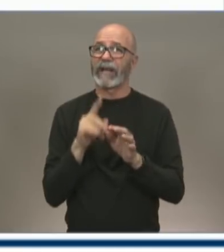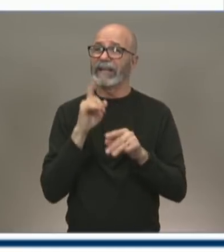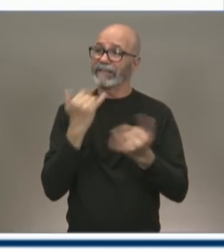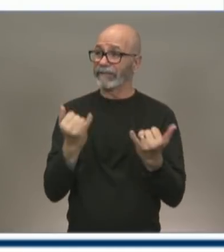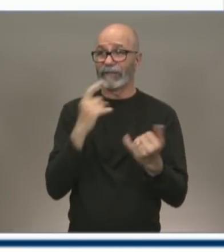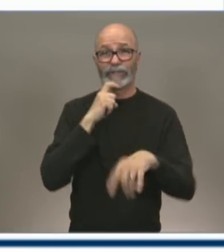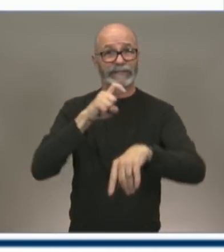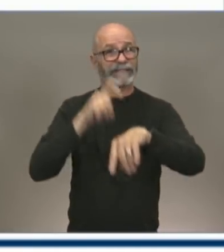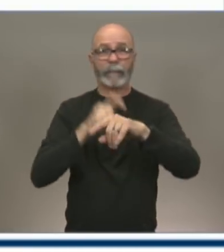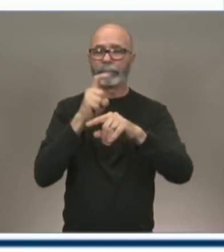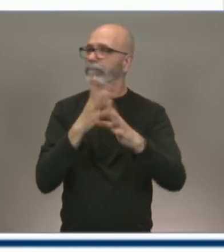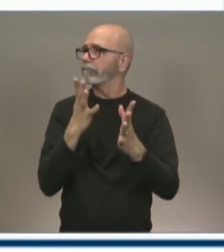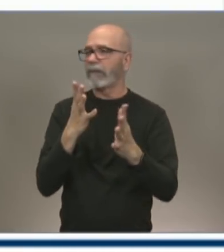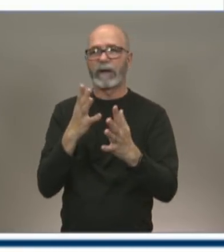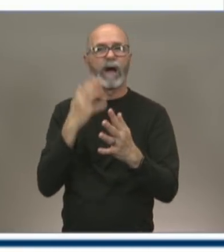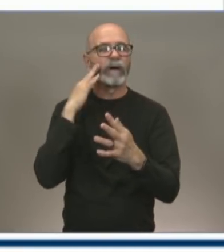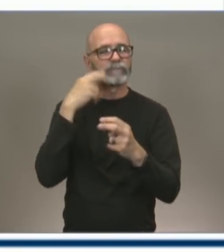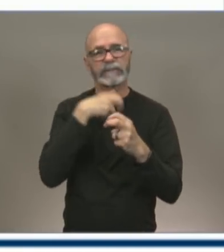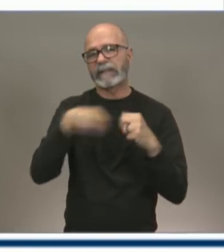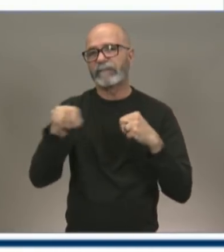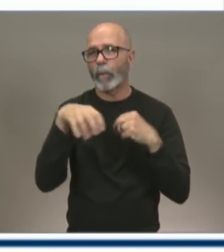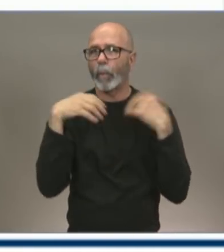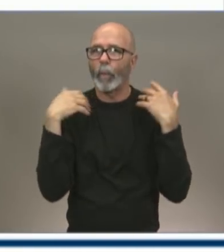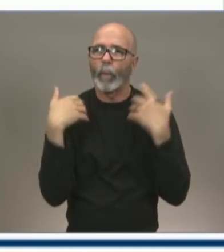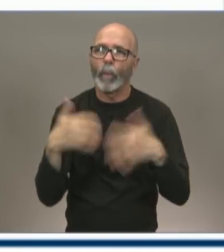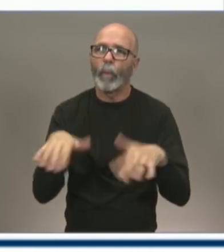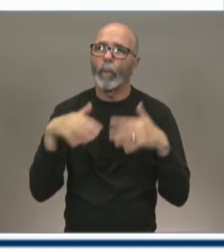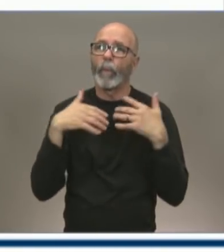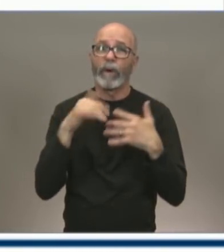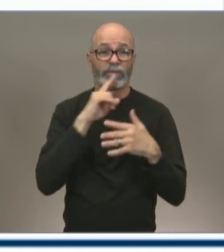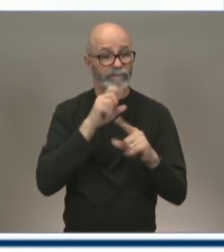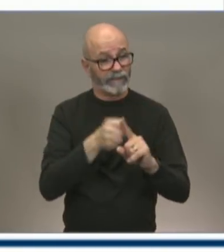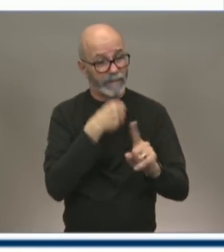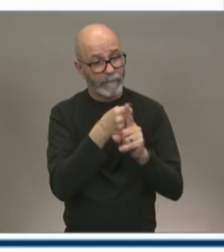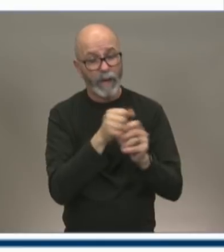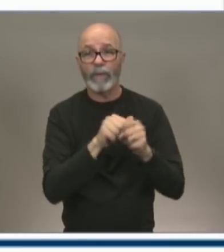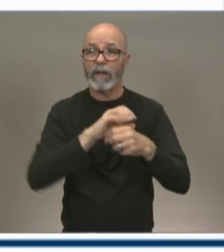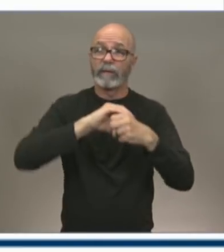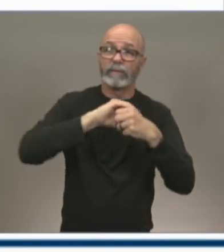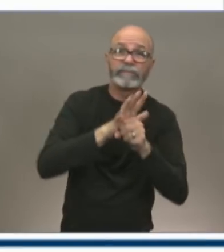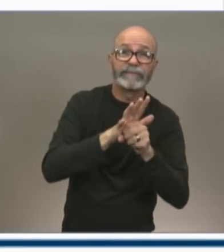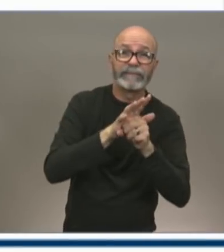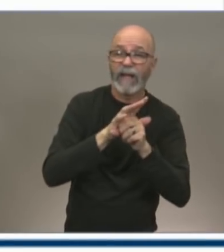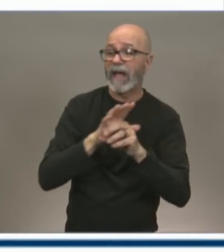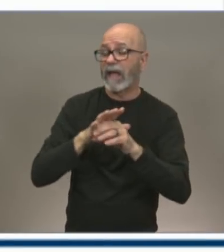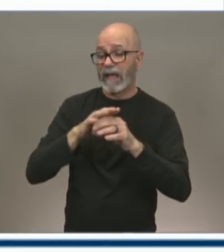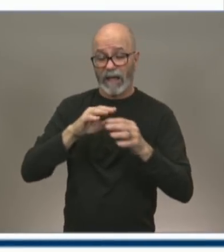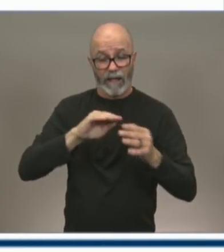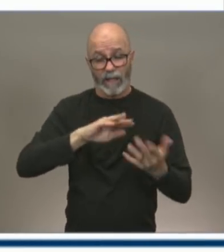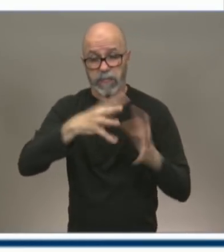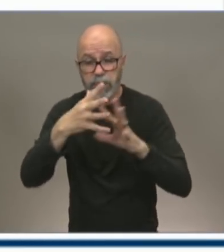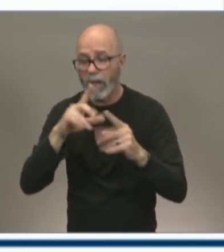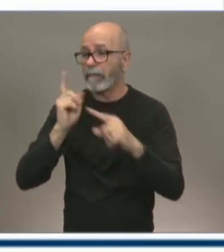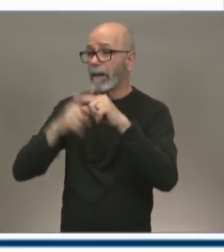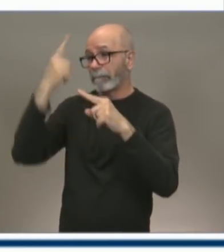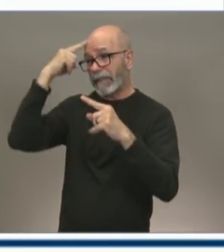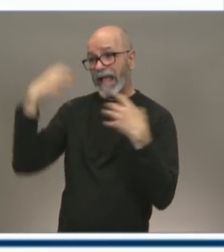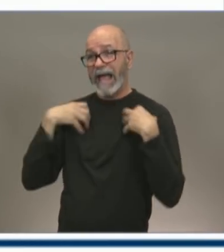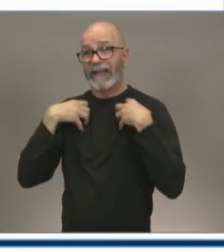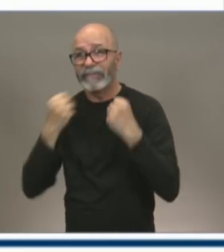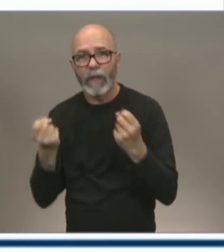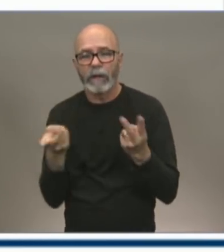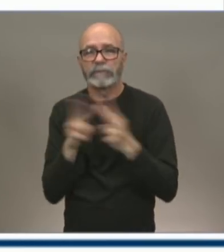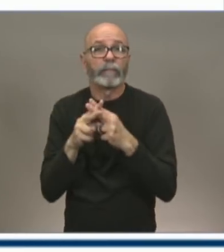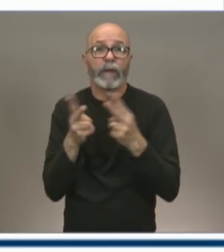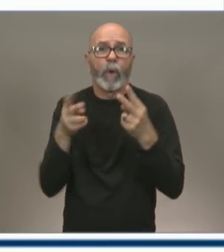times, and with this pandemic, mental health has been at the forefront more than ever. We